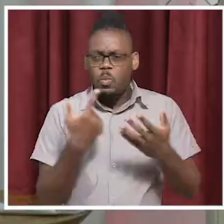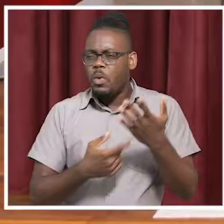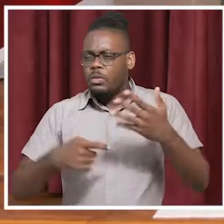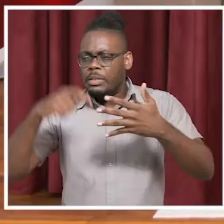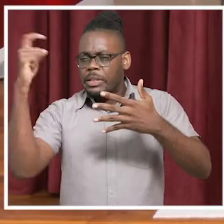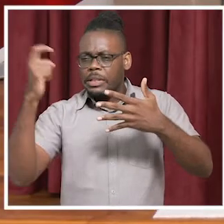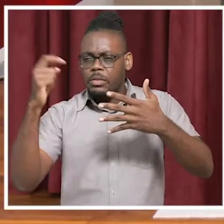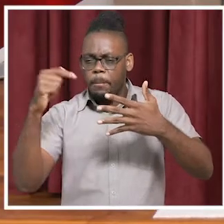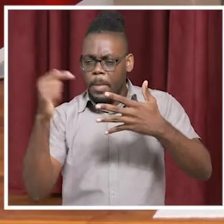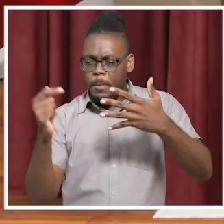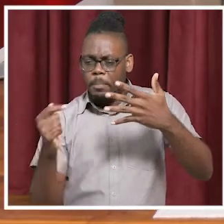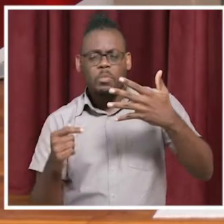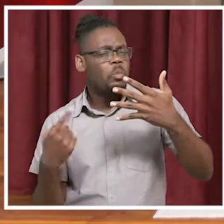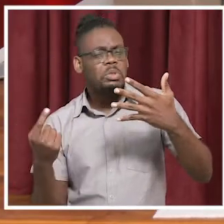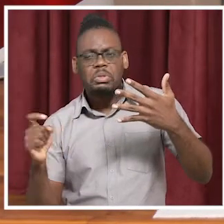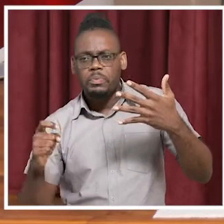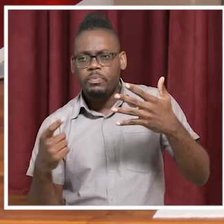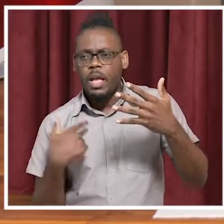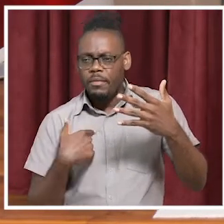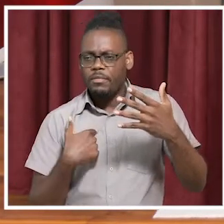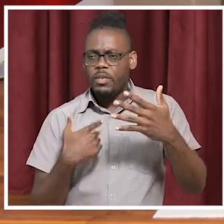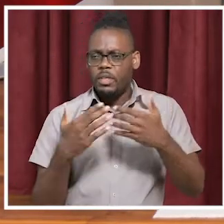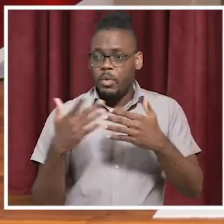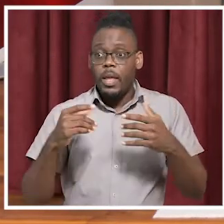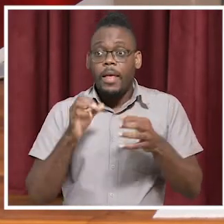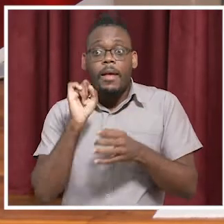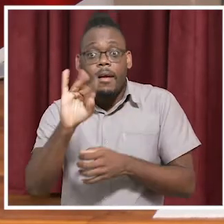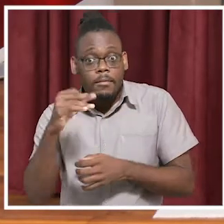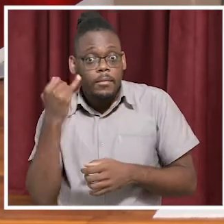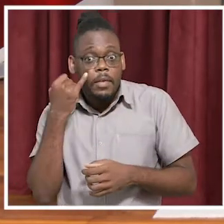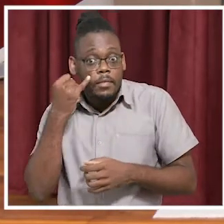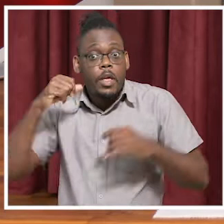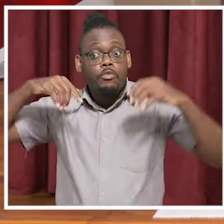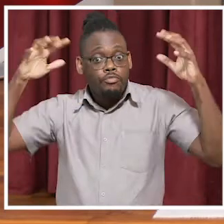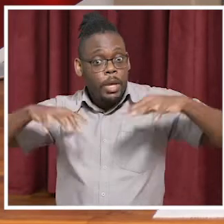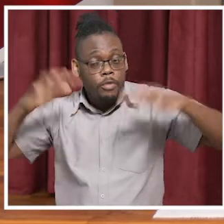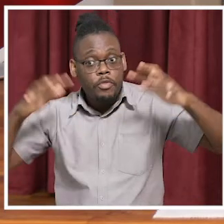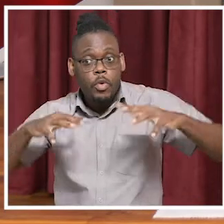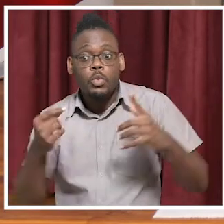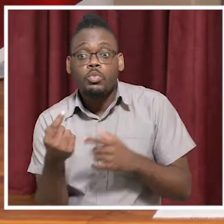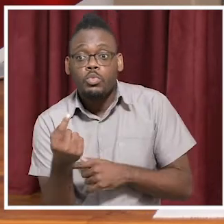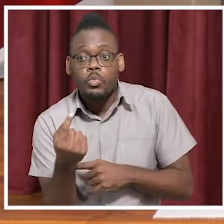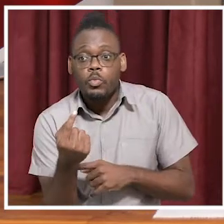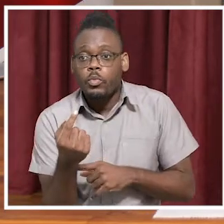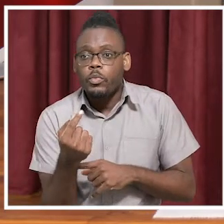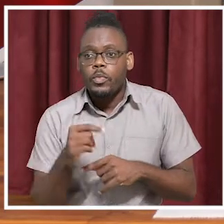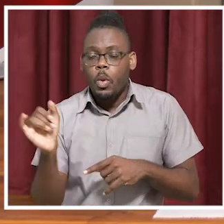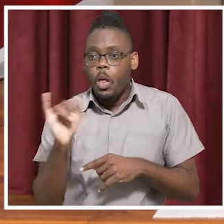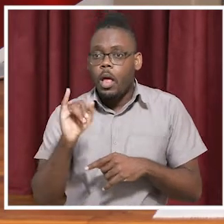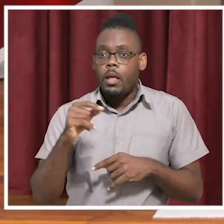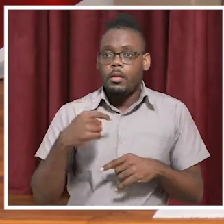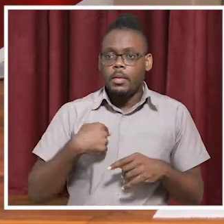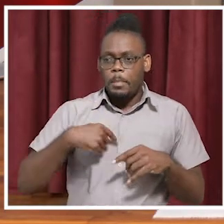instances of natural disasters, for example, or adverse weather, versus your monthly needs as a differently abled person,